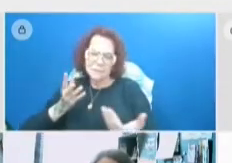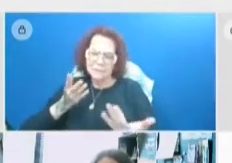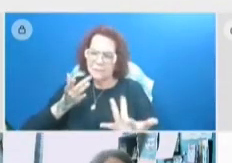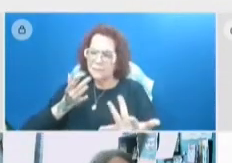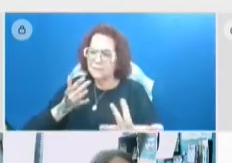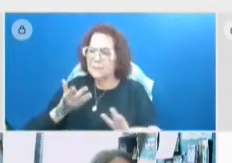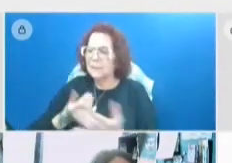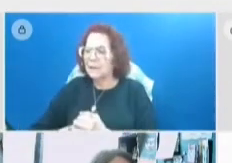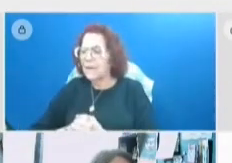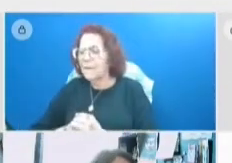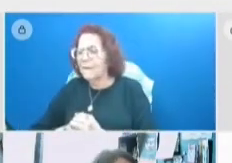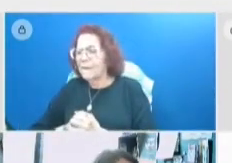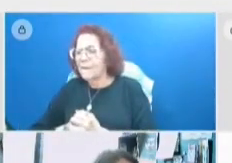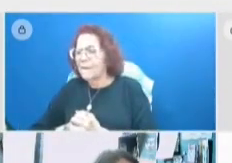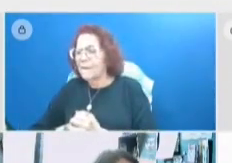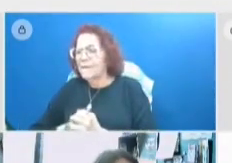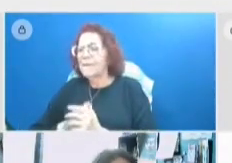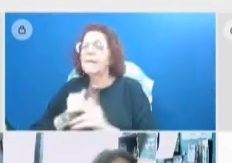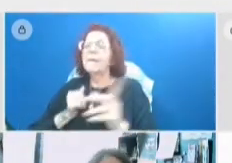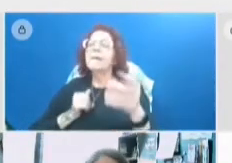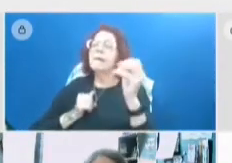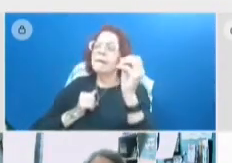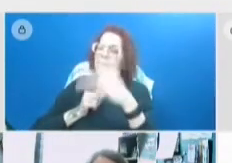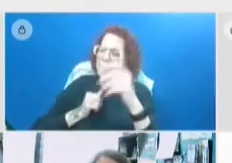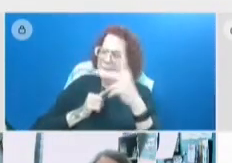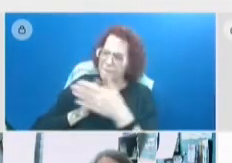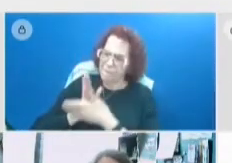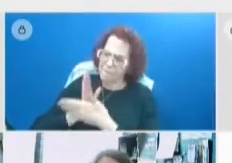Okay. Thank you.